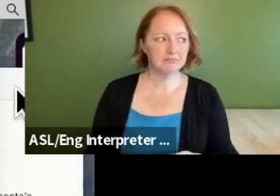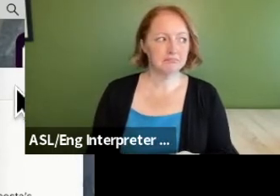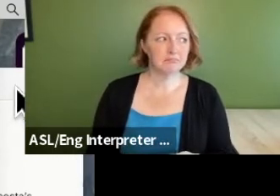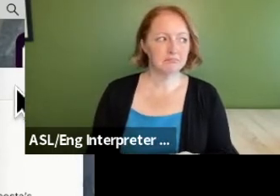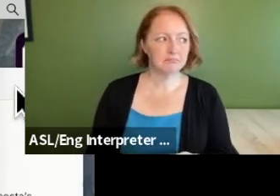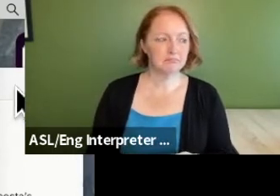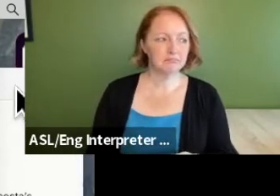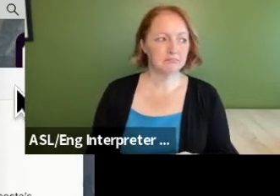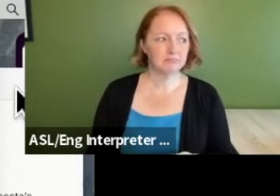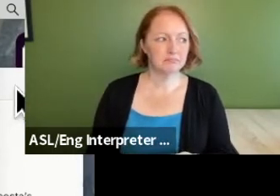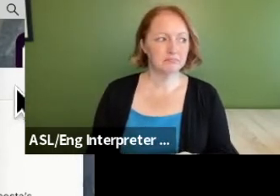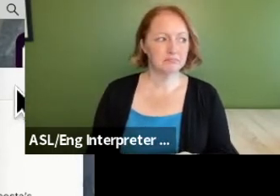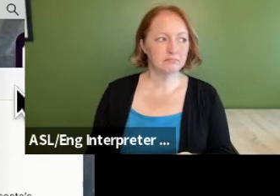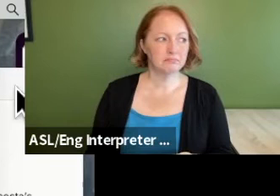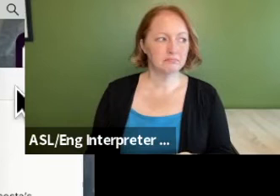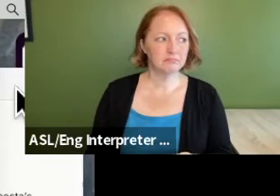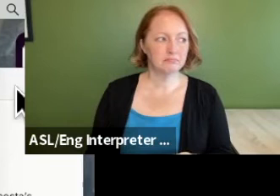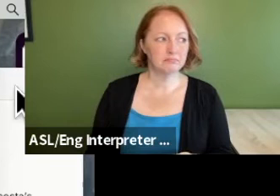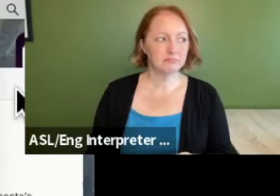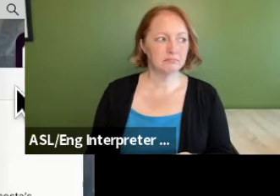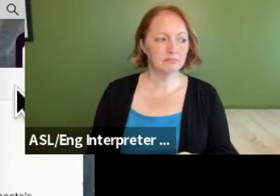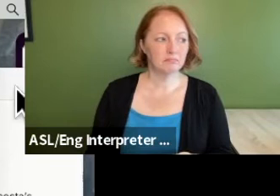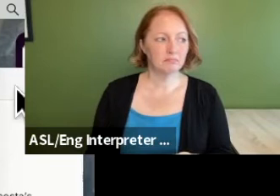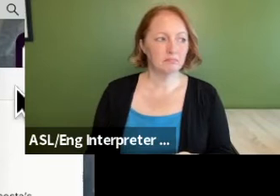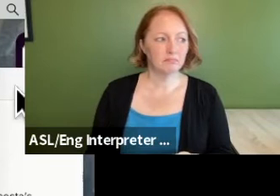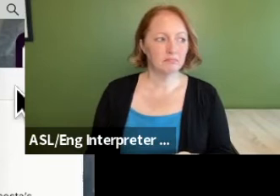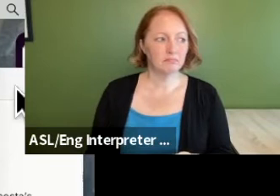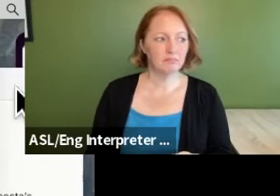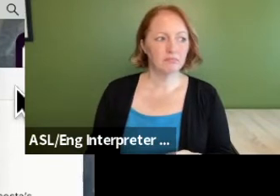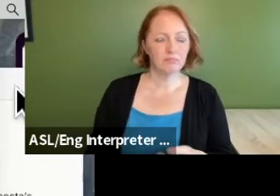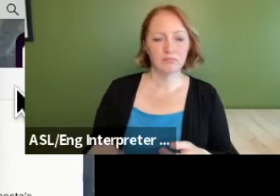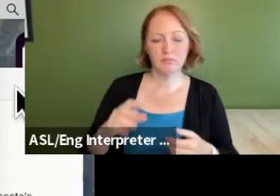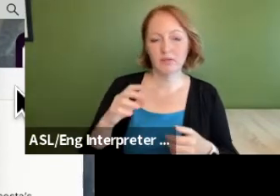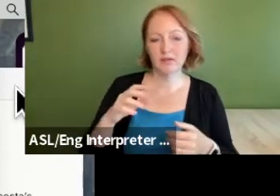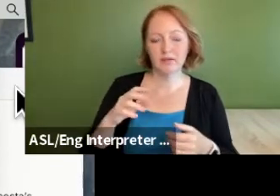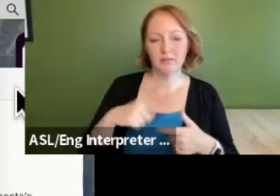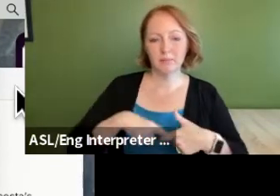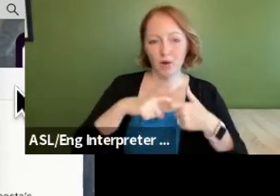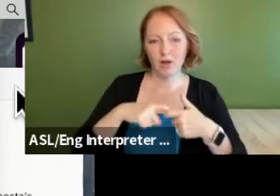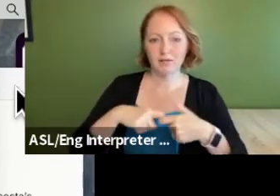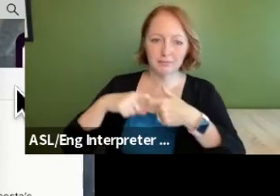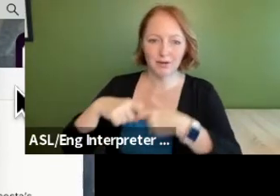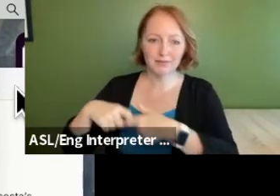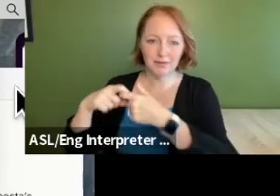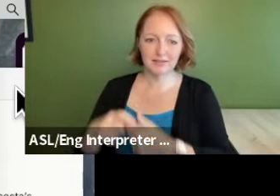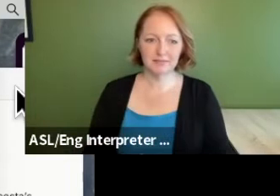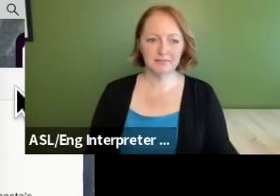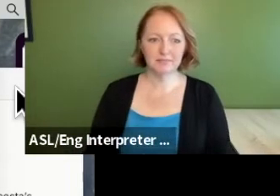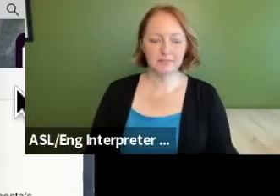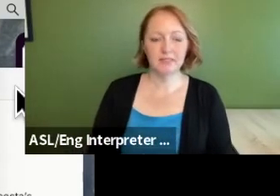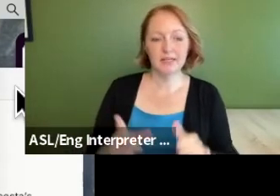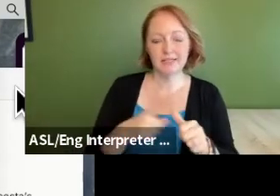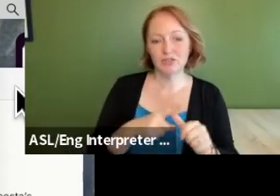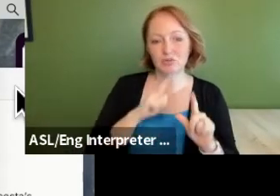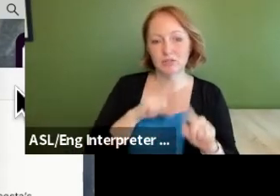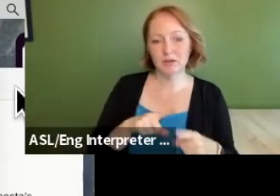Pregnant pause. An initial response to your